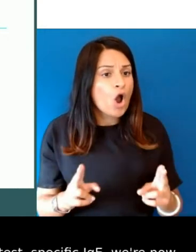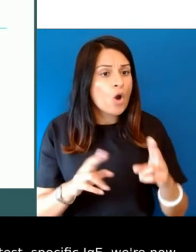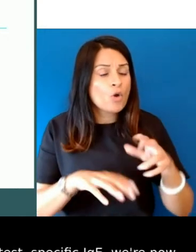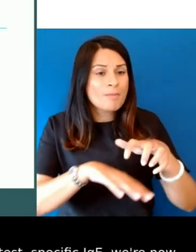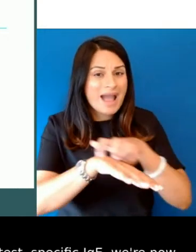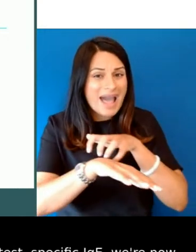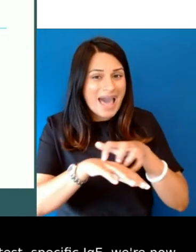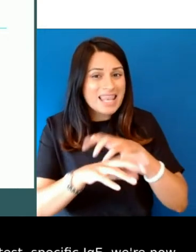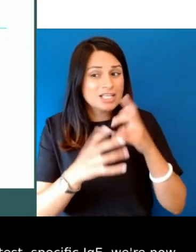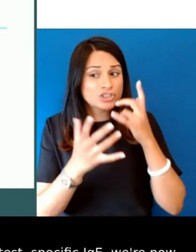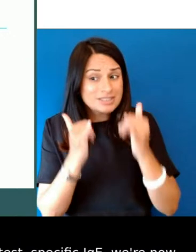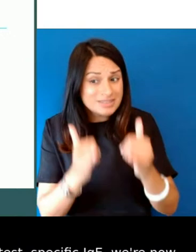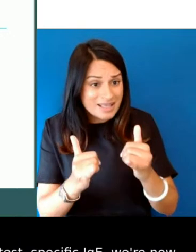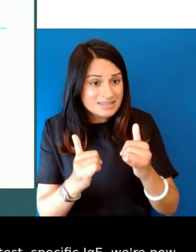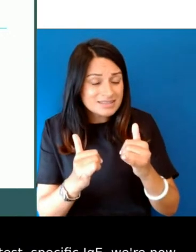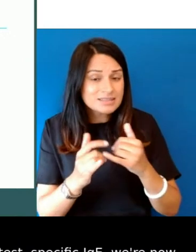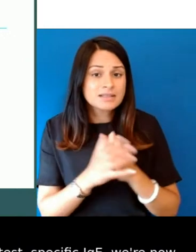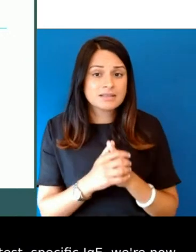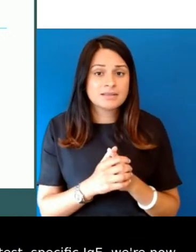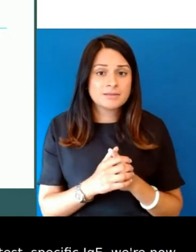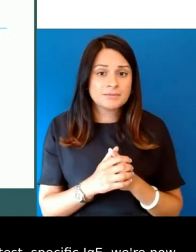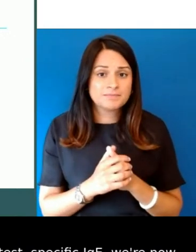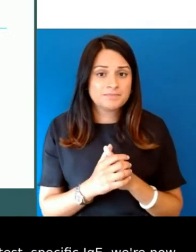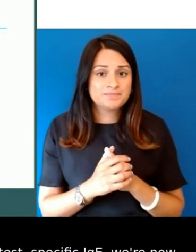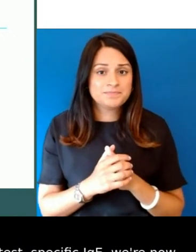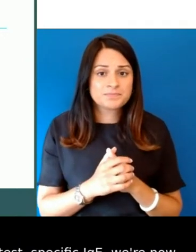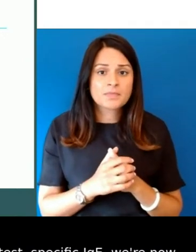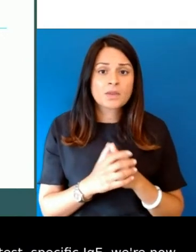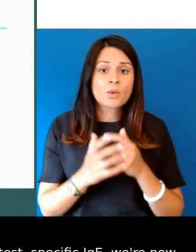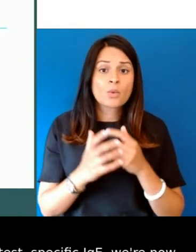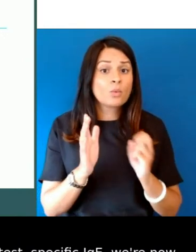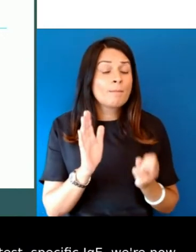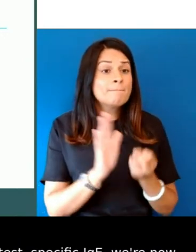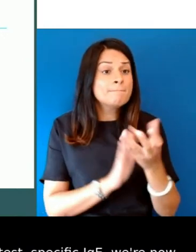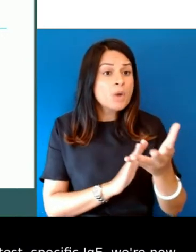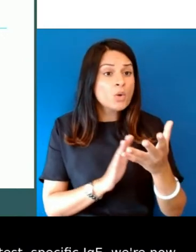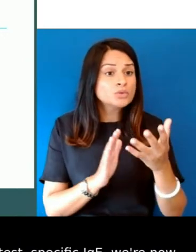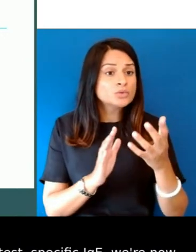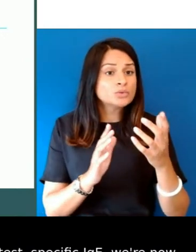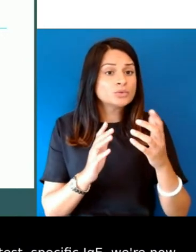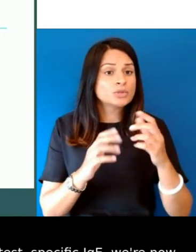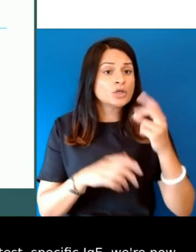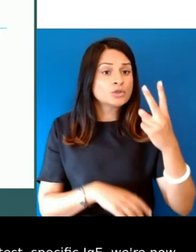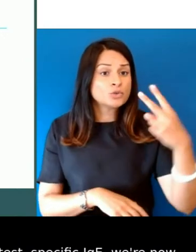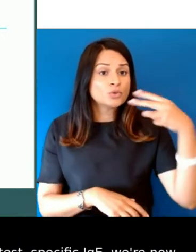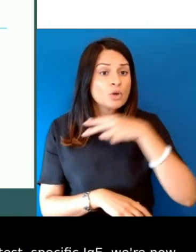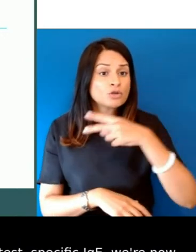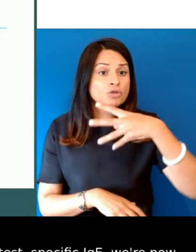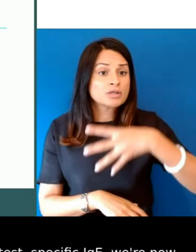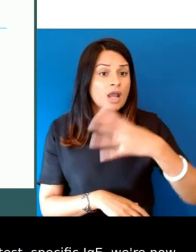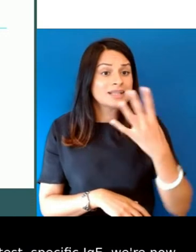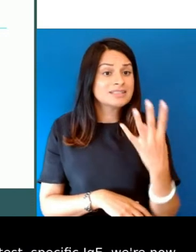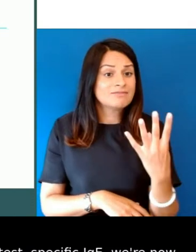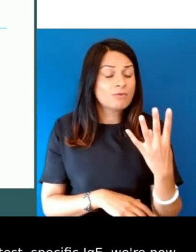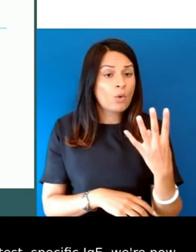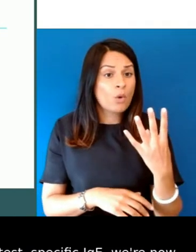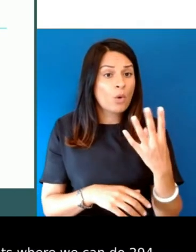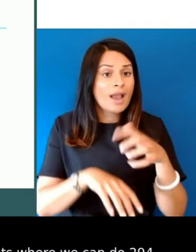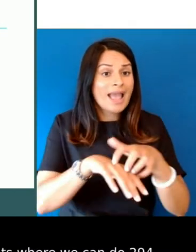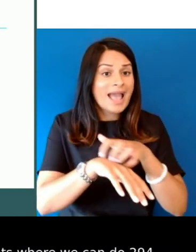we send a kit home to the patients where we can do 294 allergens in one small volume of